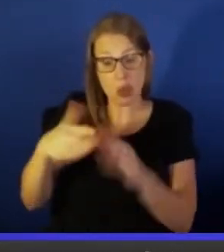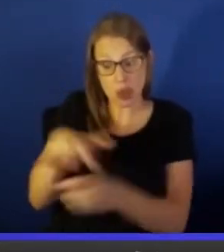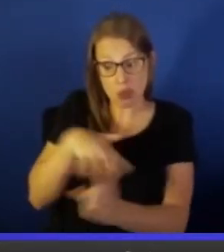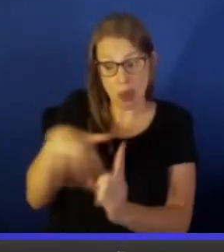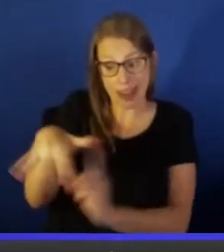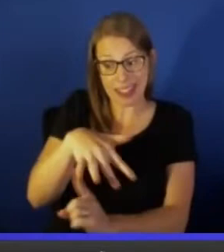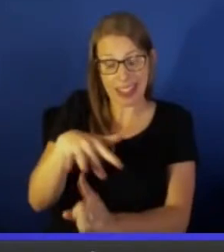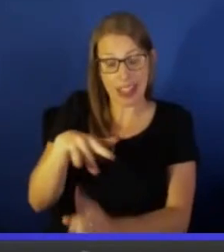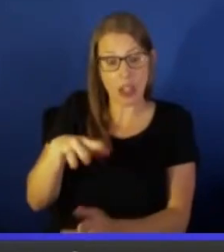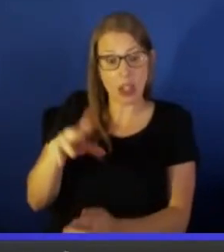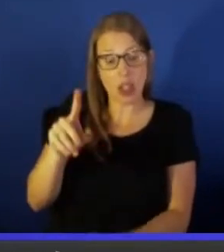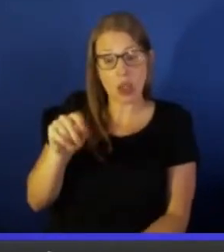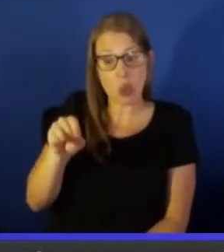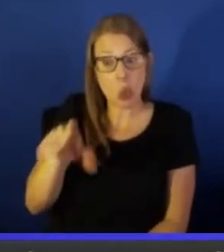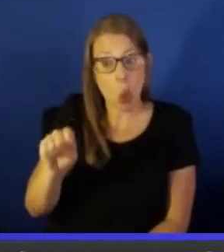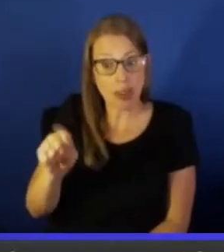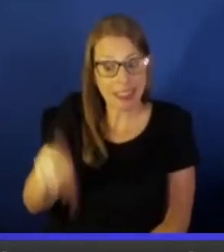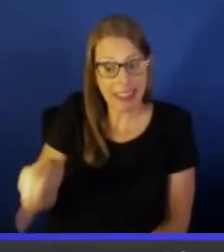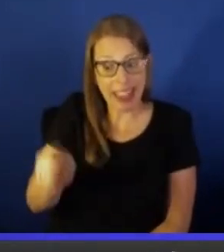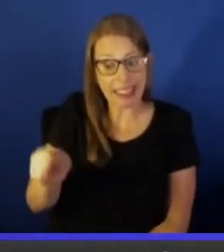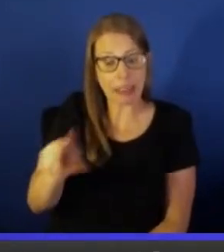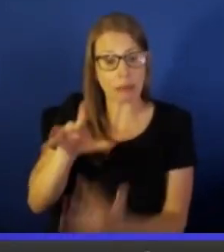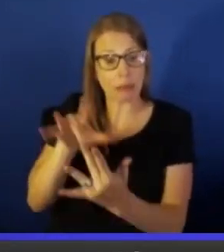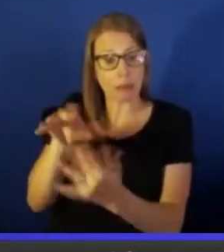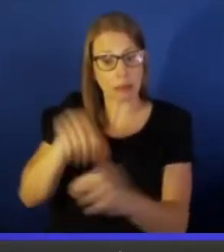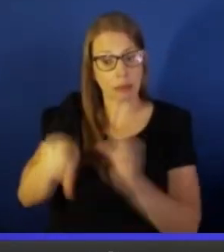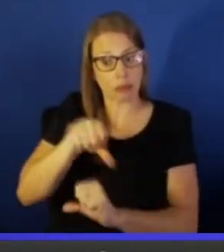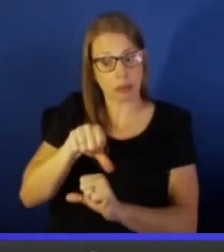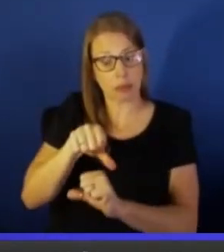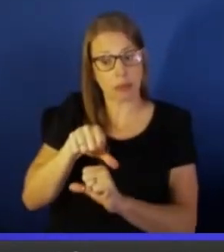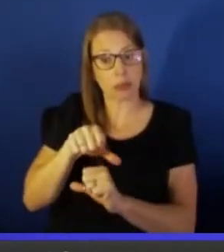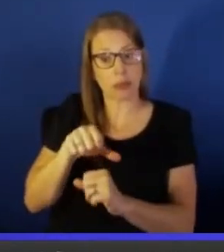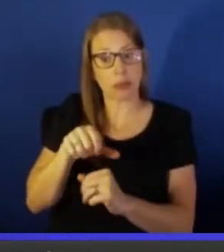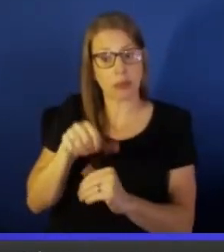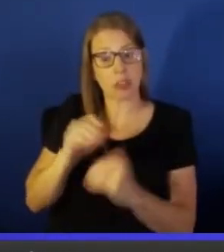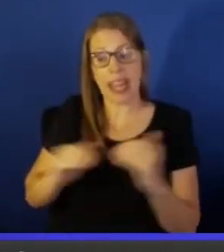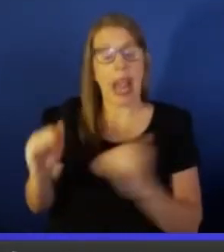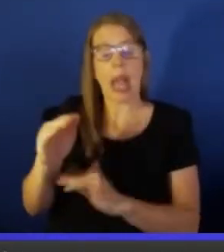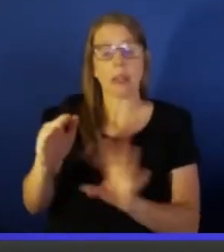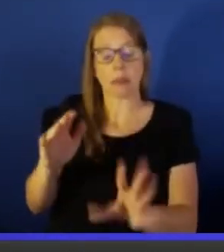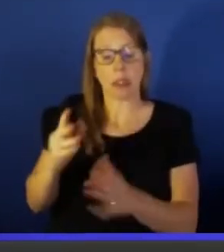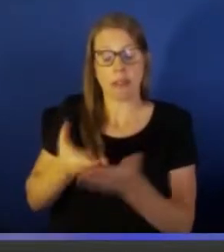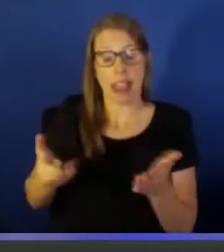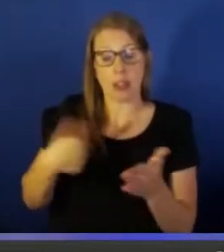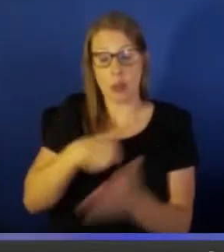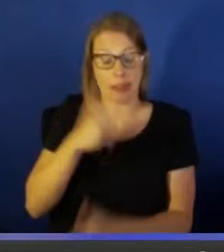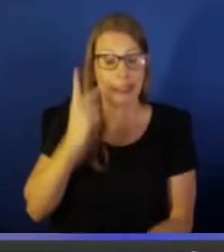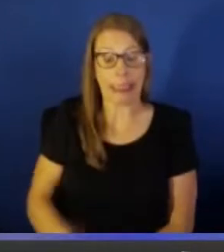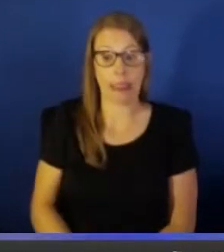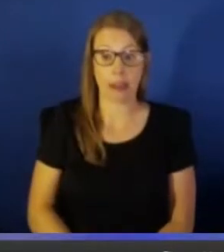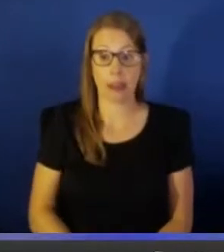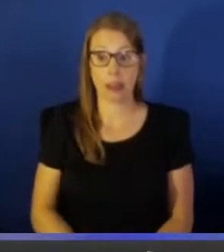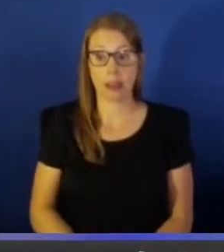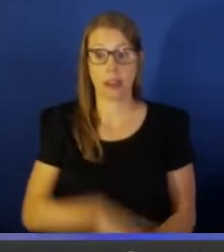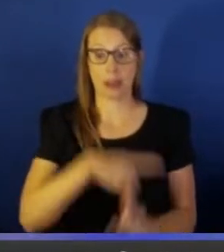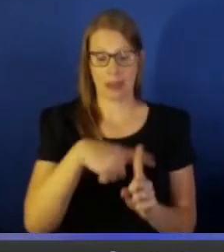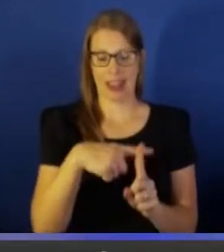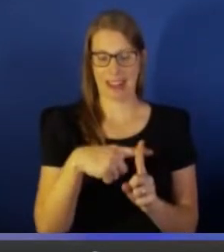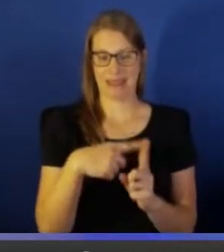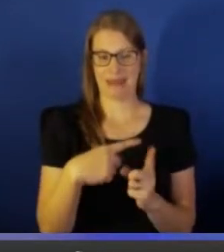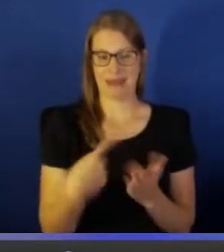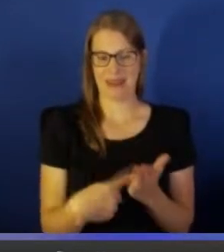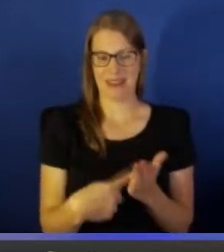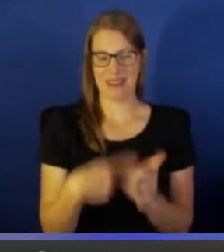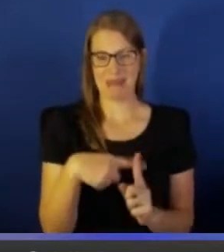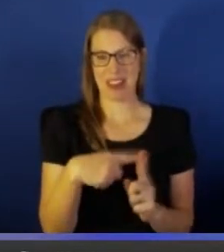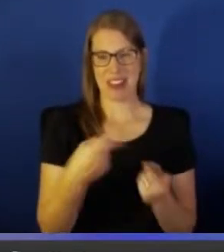they need to reach out to each other and get ahead of some of the things that we're seeing. So let's talk about something positive that's happening. I want to hear all about it.